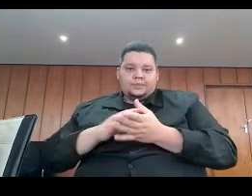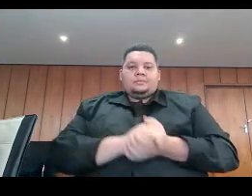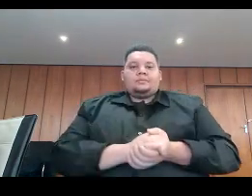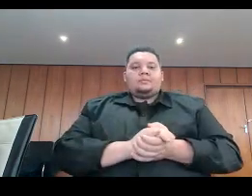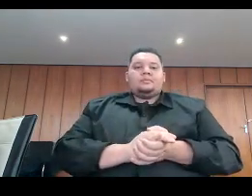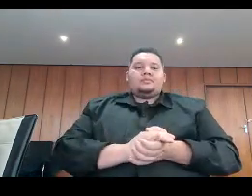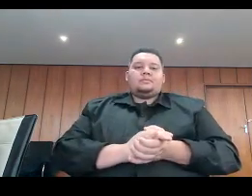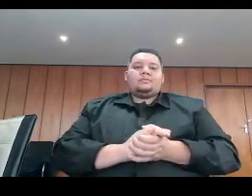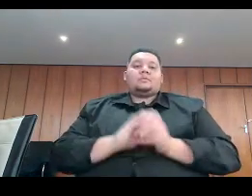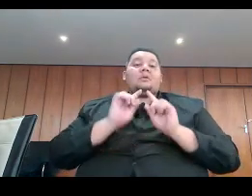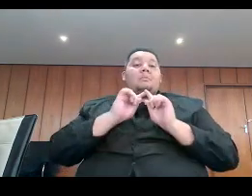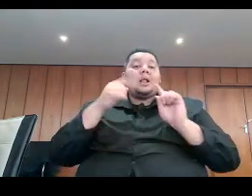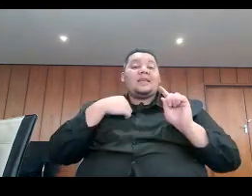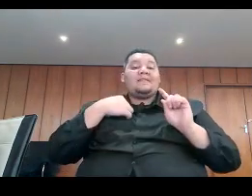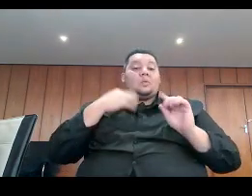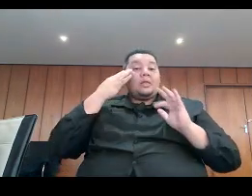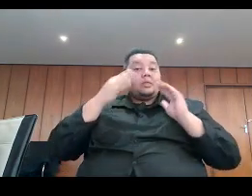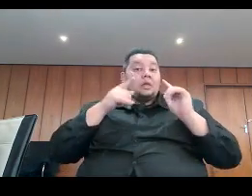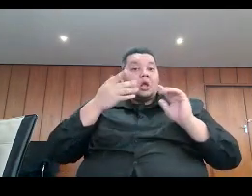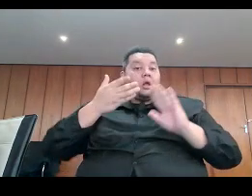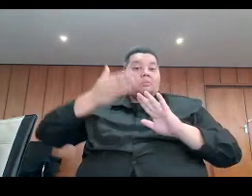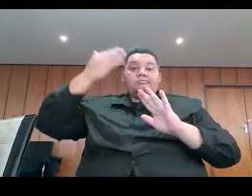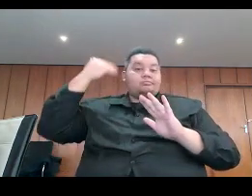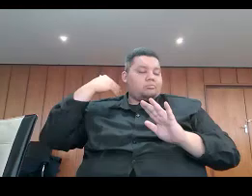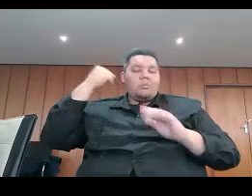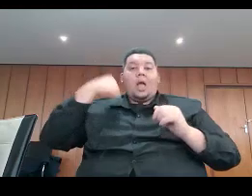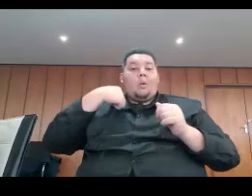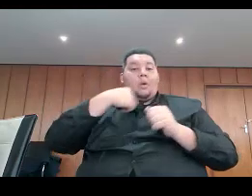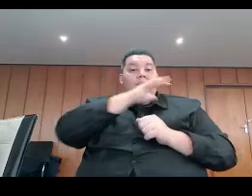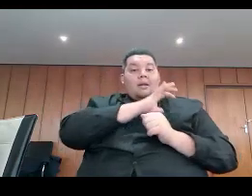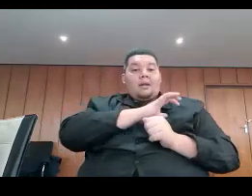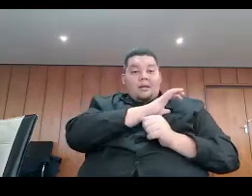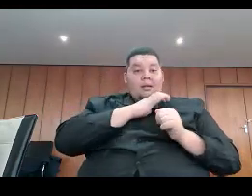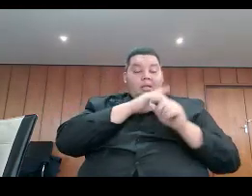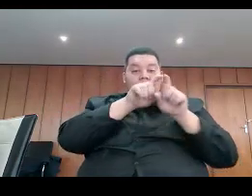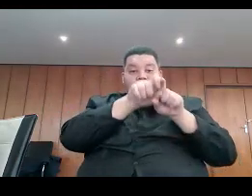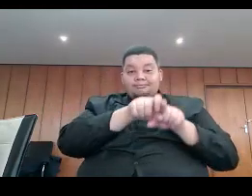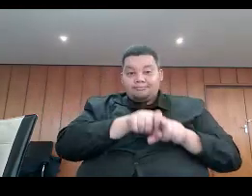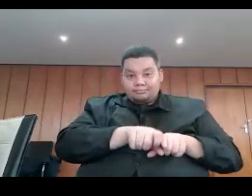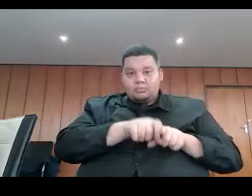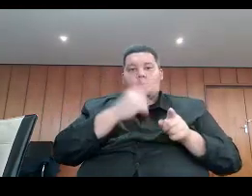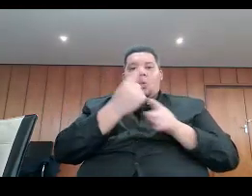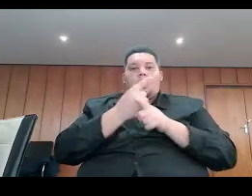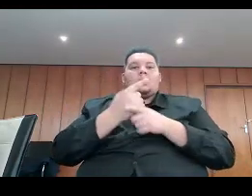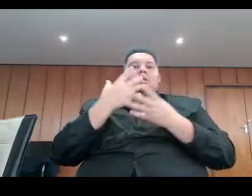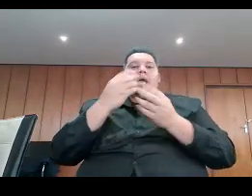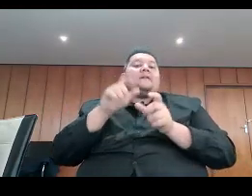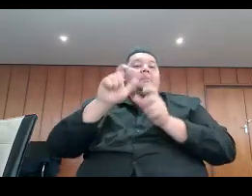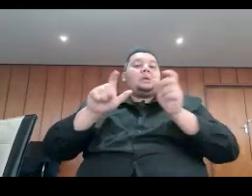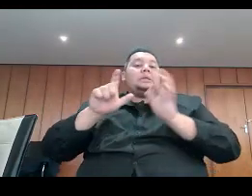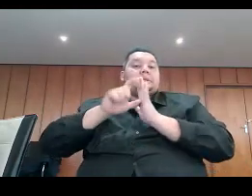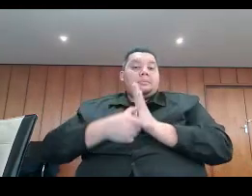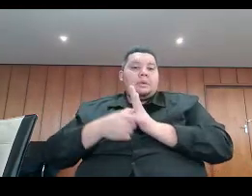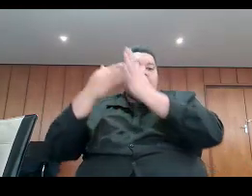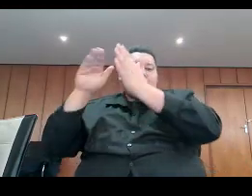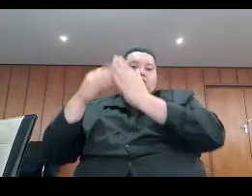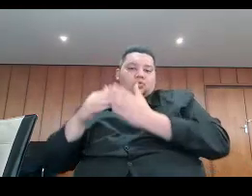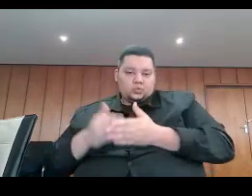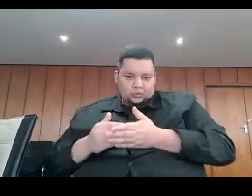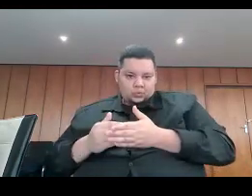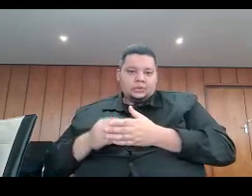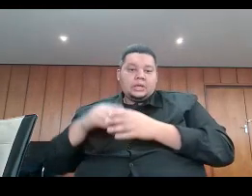But if we think that's long ago, in our clinical trials, there is exclusion of persons with disabilities.